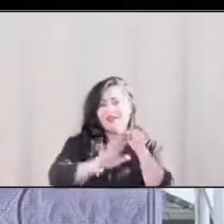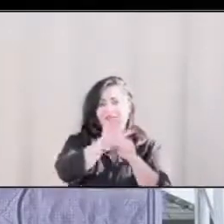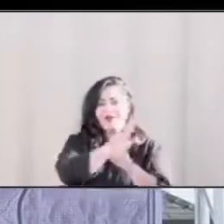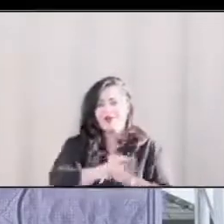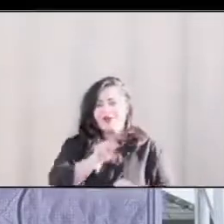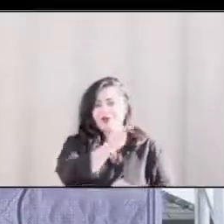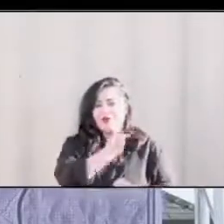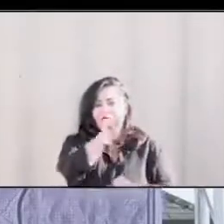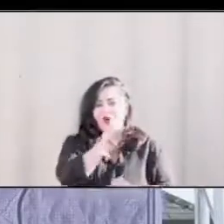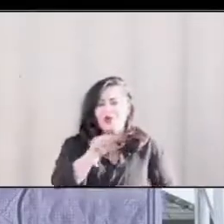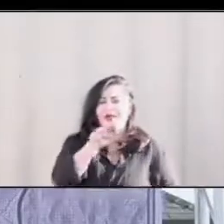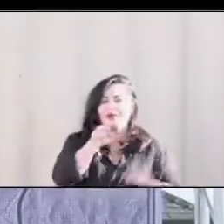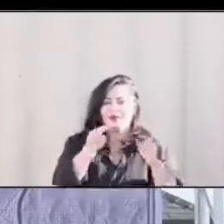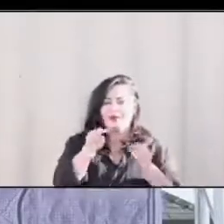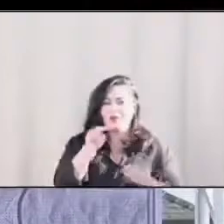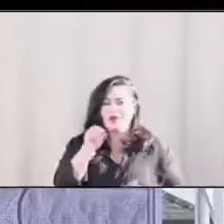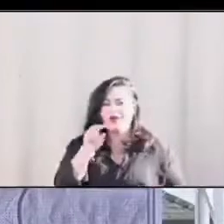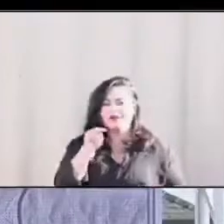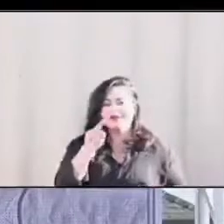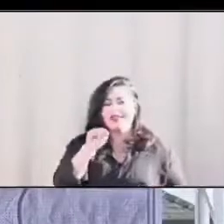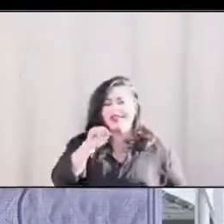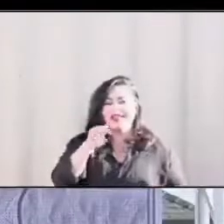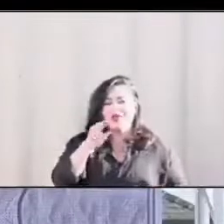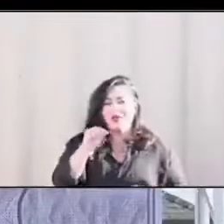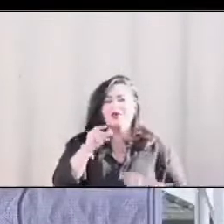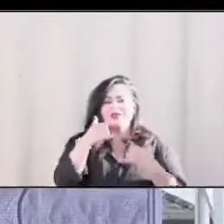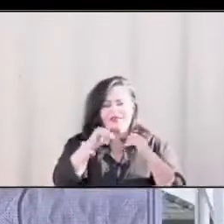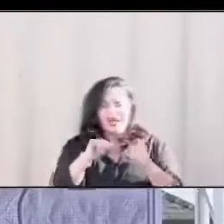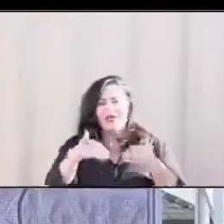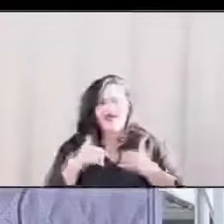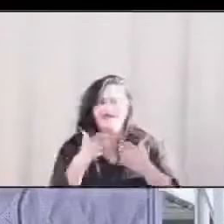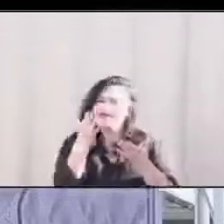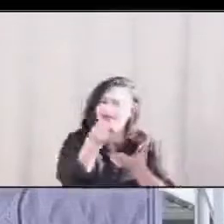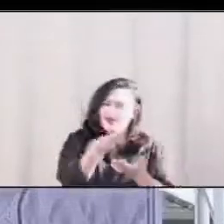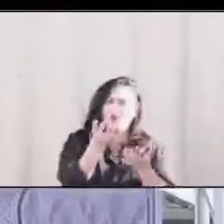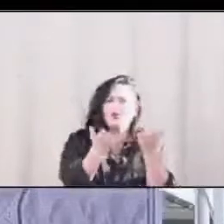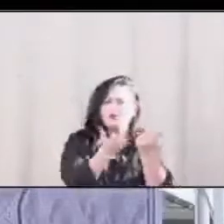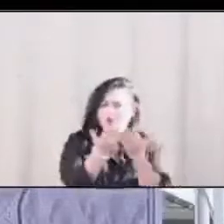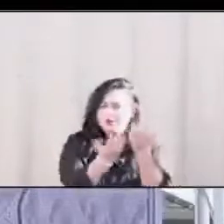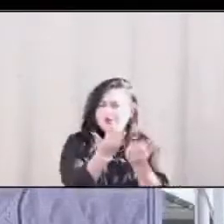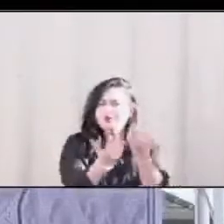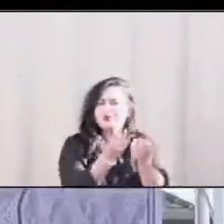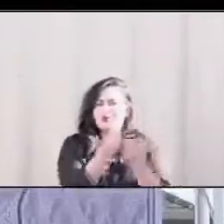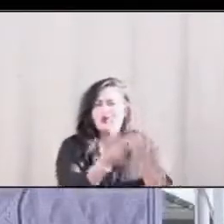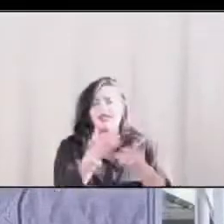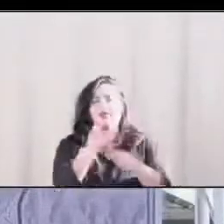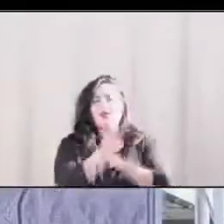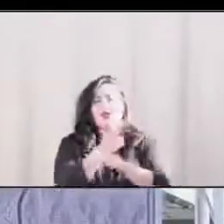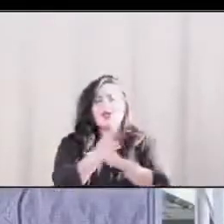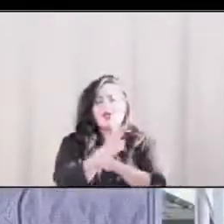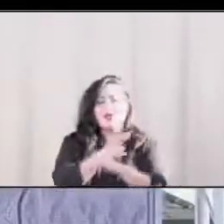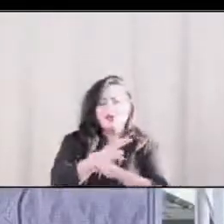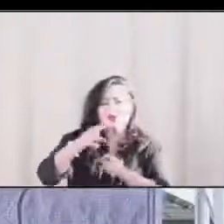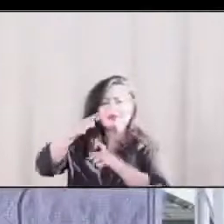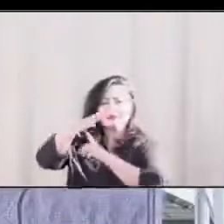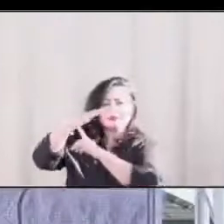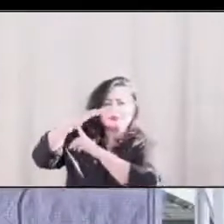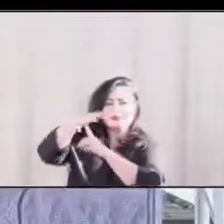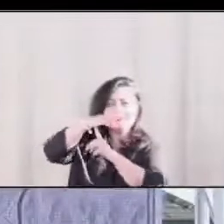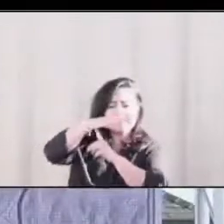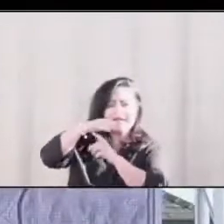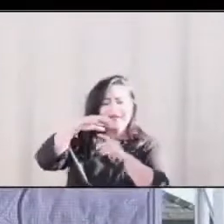area of Montanito, again, that line is very minimal activity. We still have heat using IR flights from the airplanes up